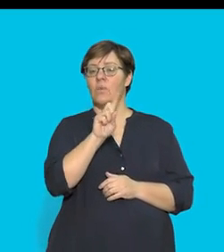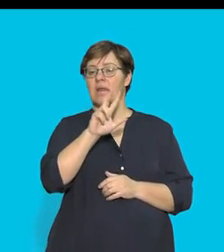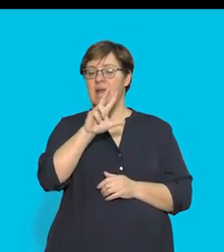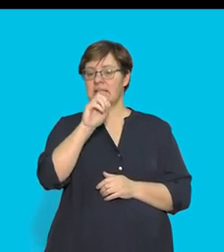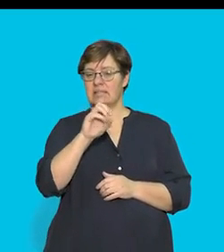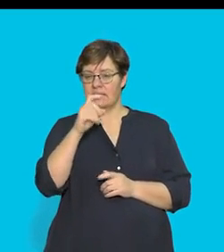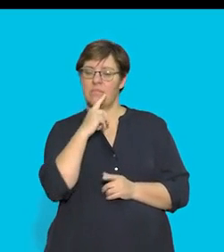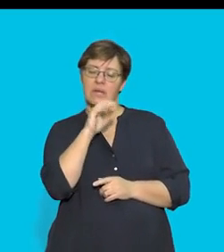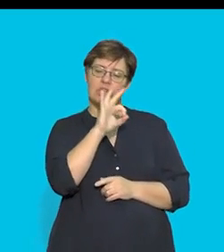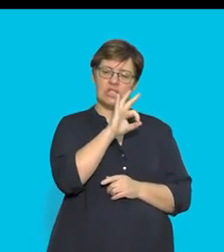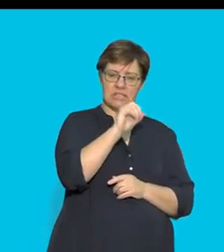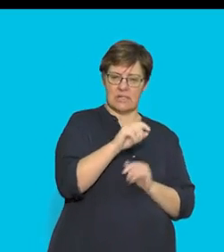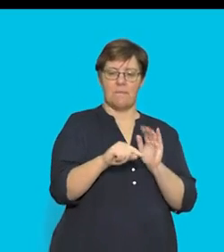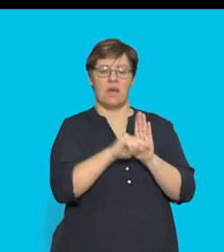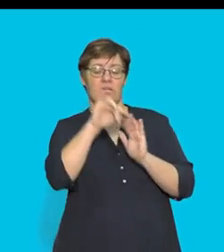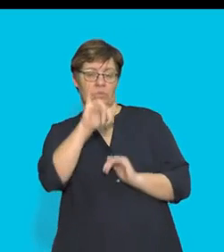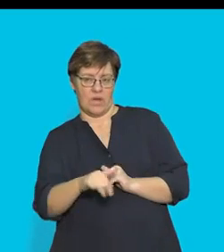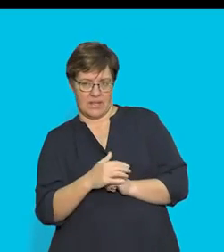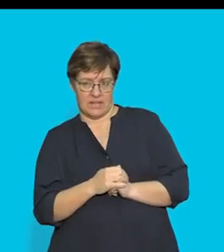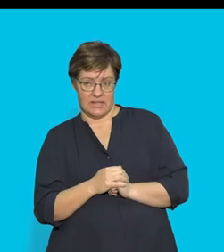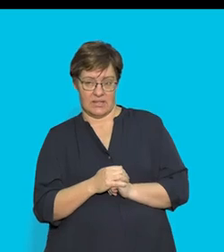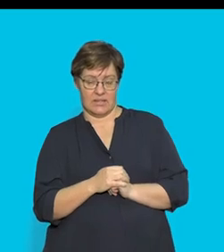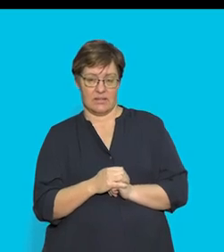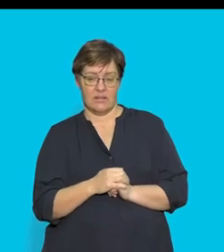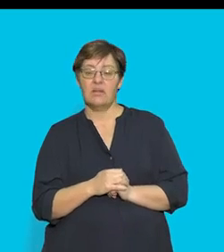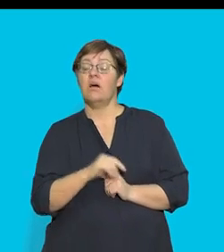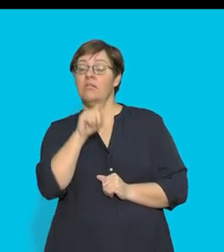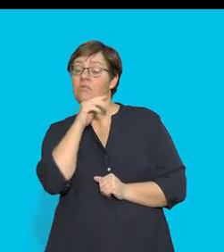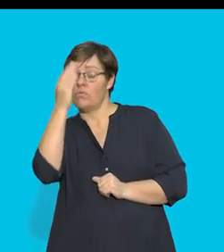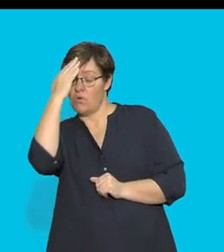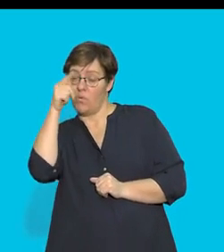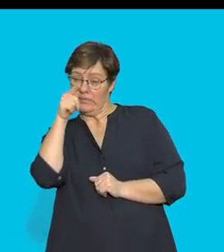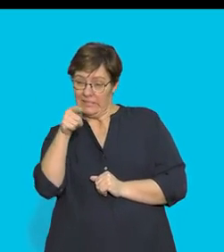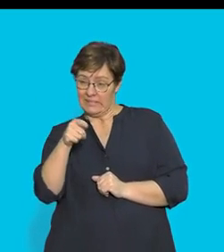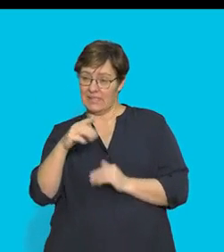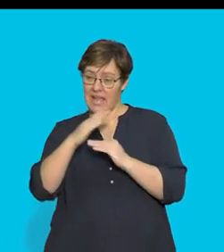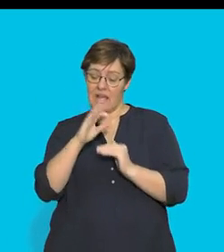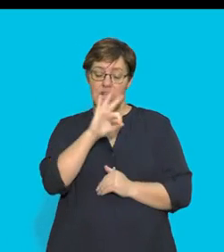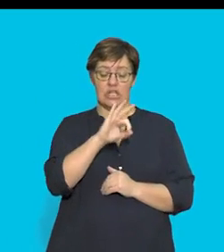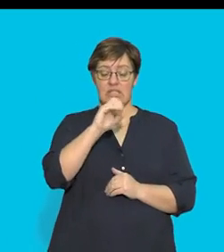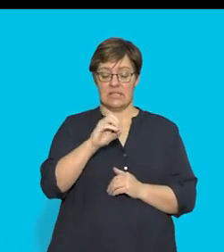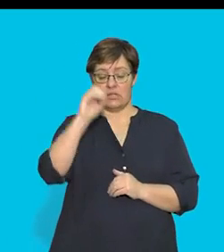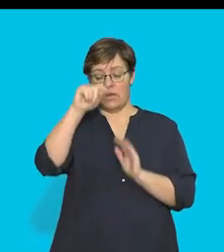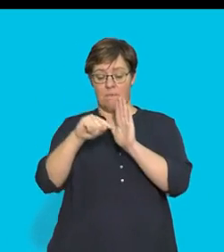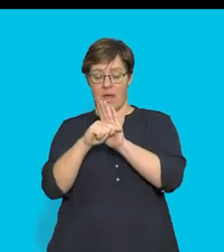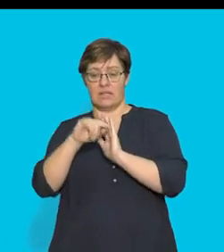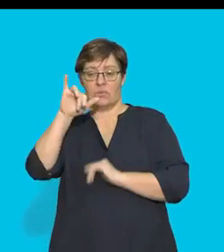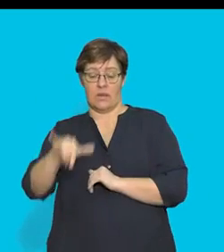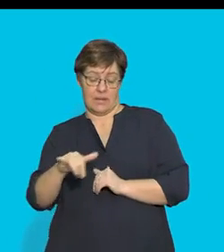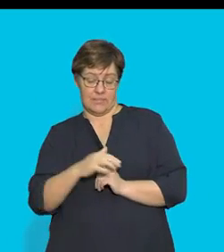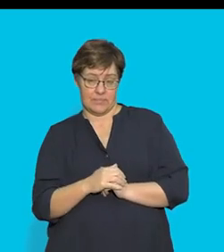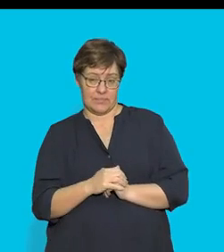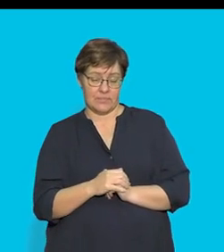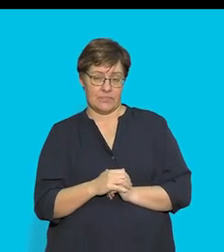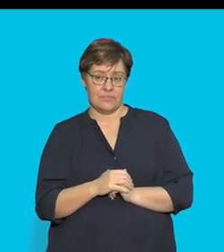30, 30 minus Y. So now we know that this angle is 30 degrees minus Y. Okay,